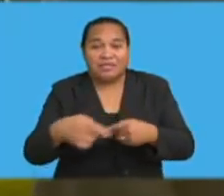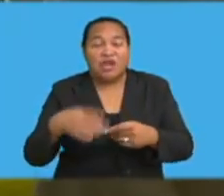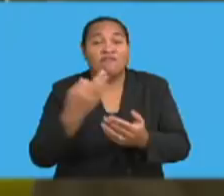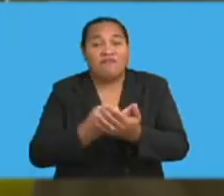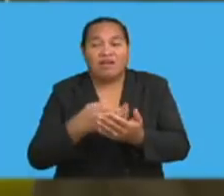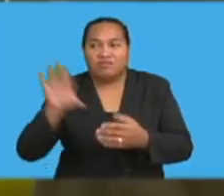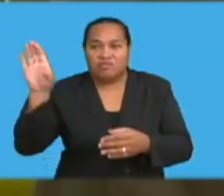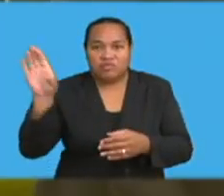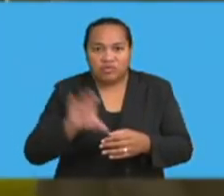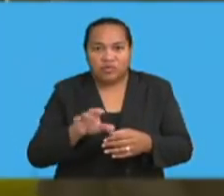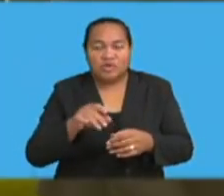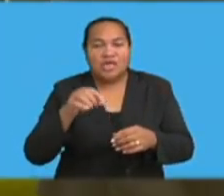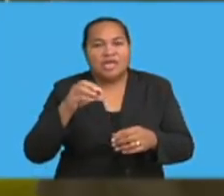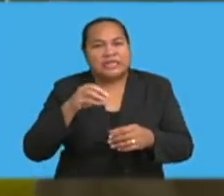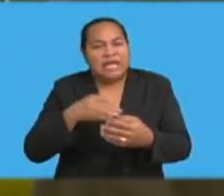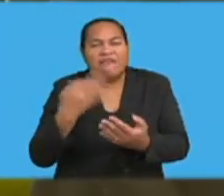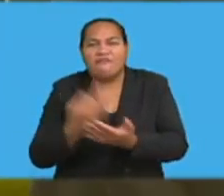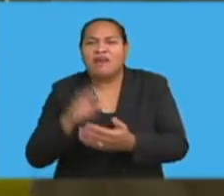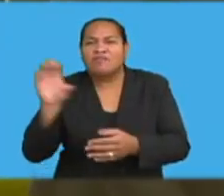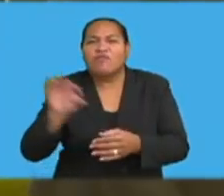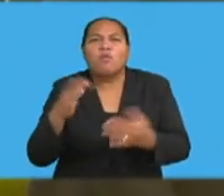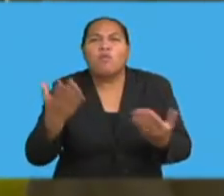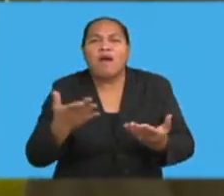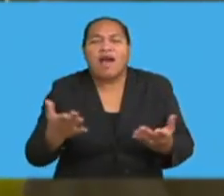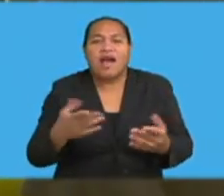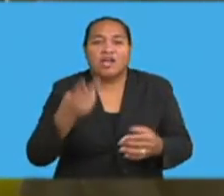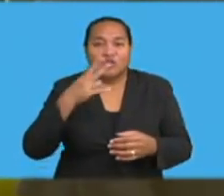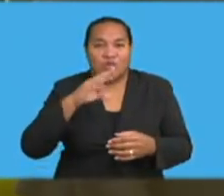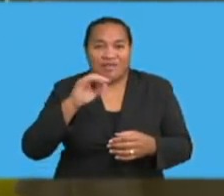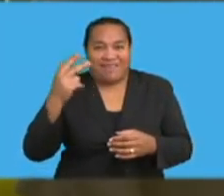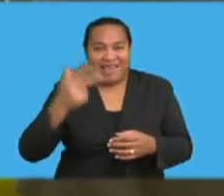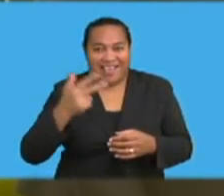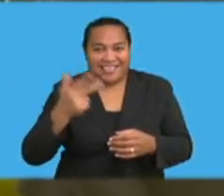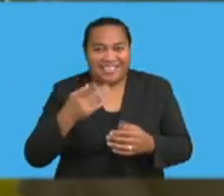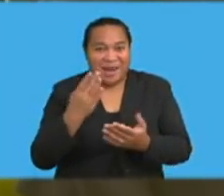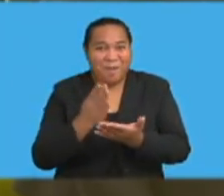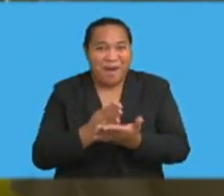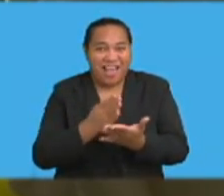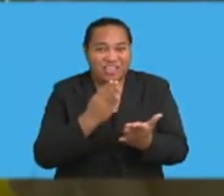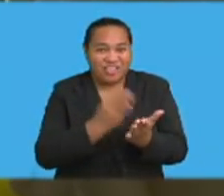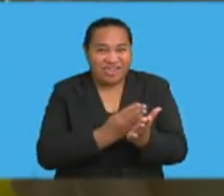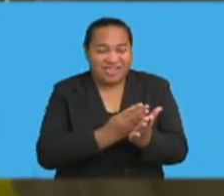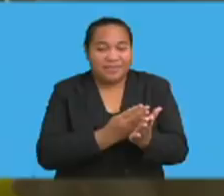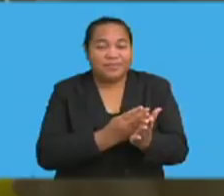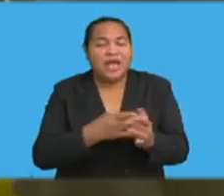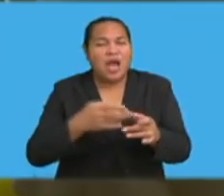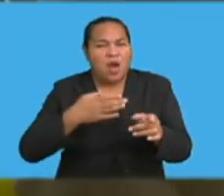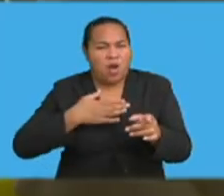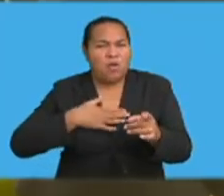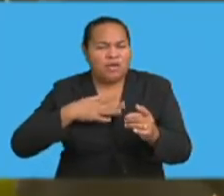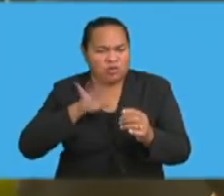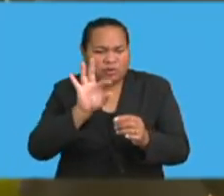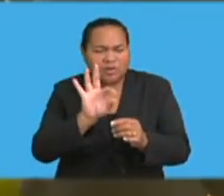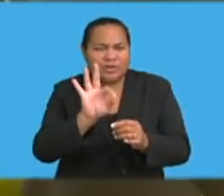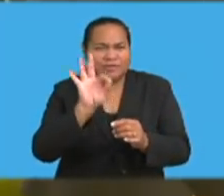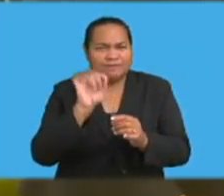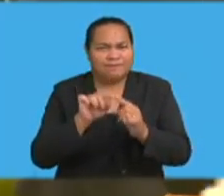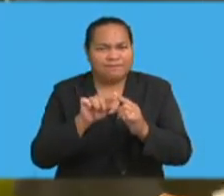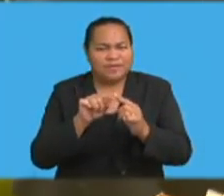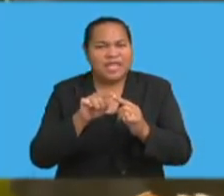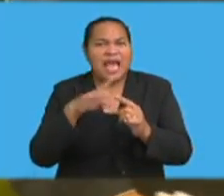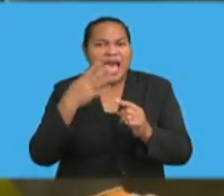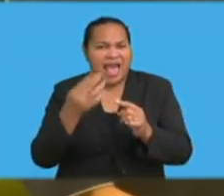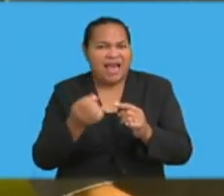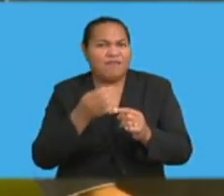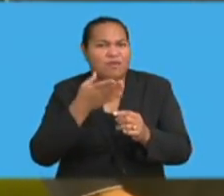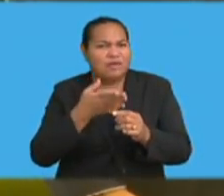year's 2017-2018 budget. Madam Speaker, I'd like to just point out that there was a press statement